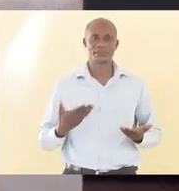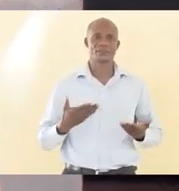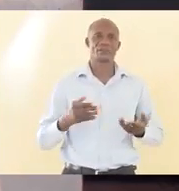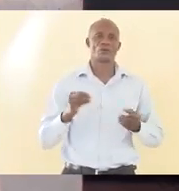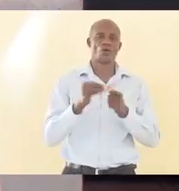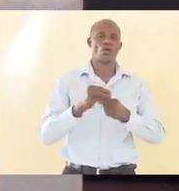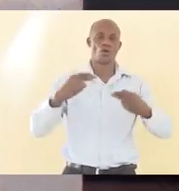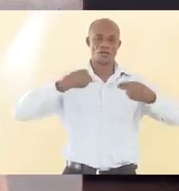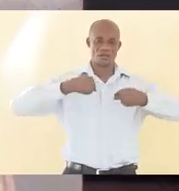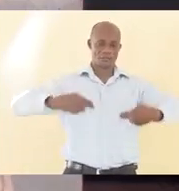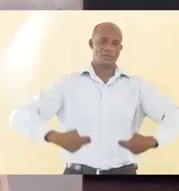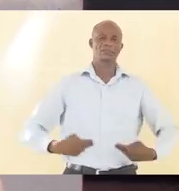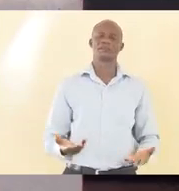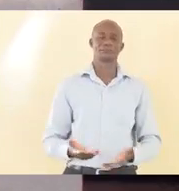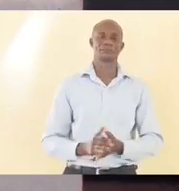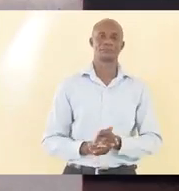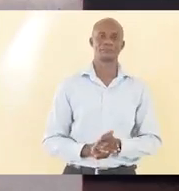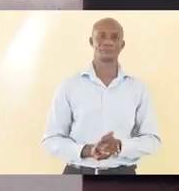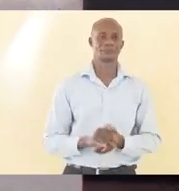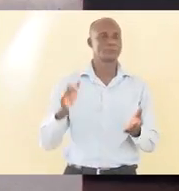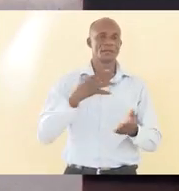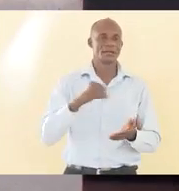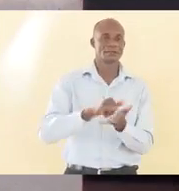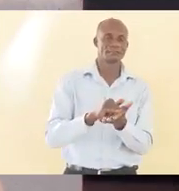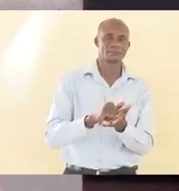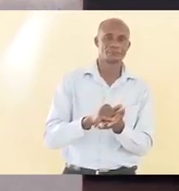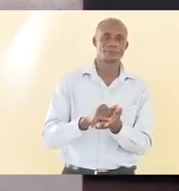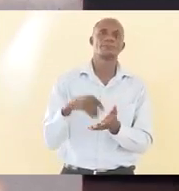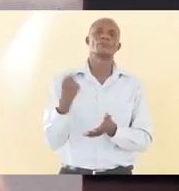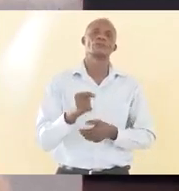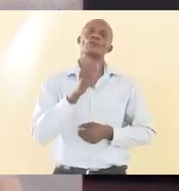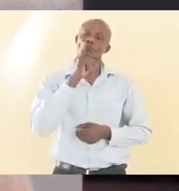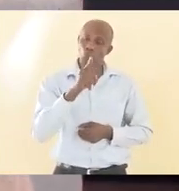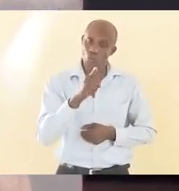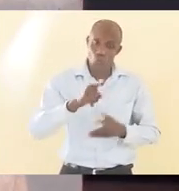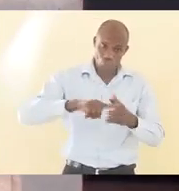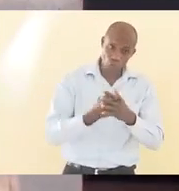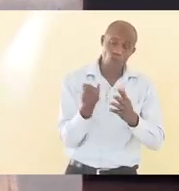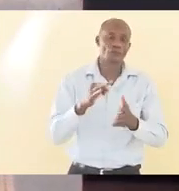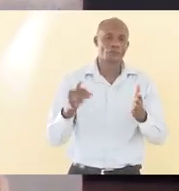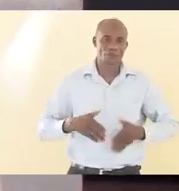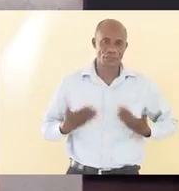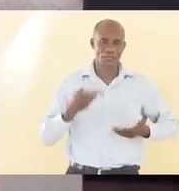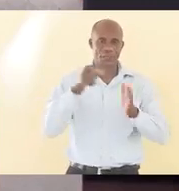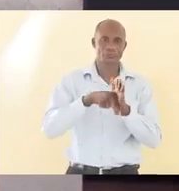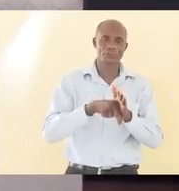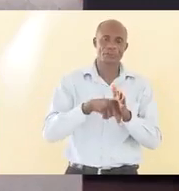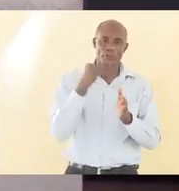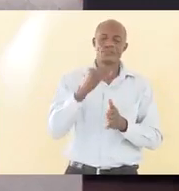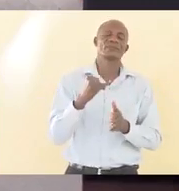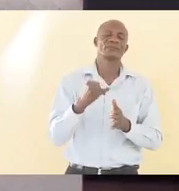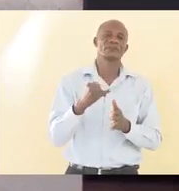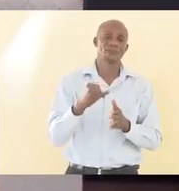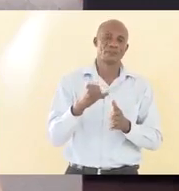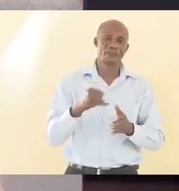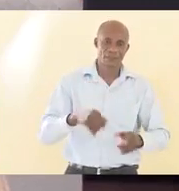we will neither be healthy nor happy. And that the real source of happiness is living a life that